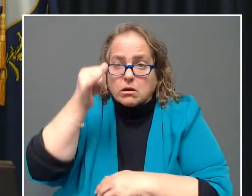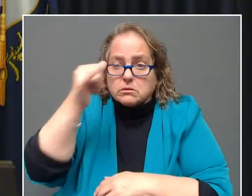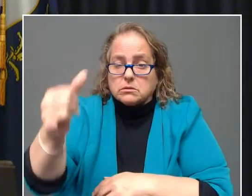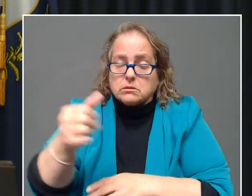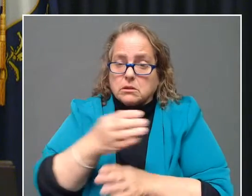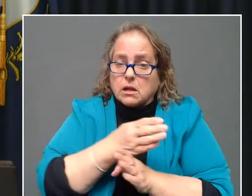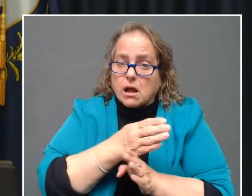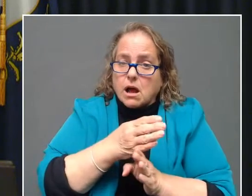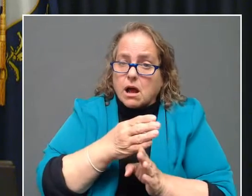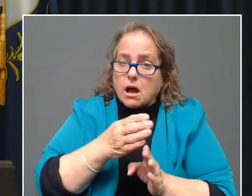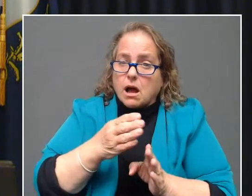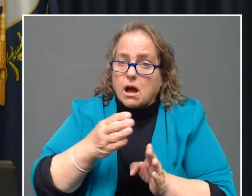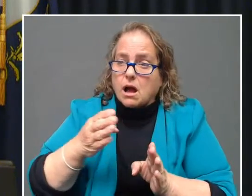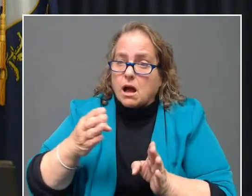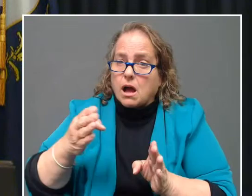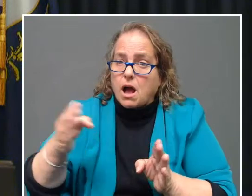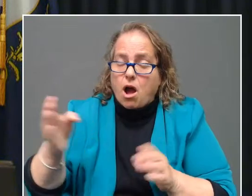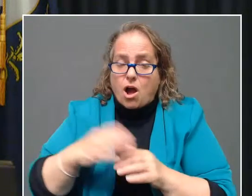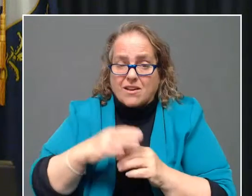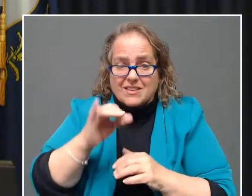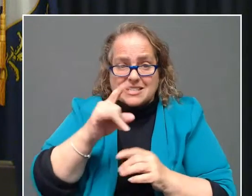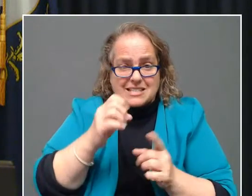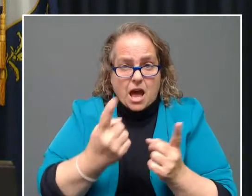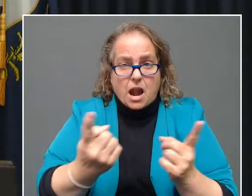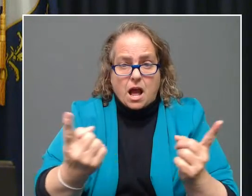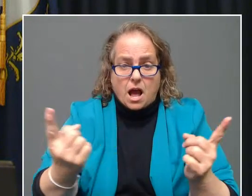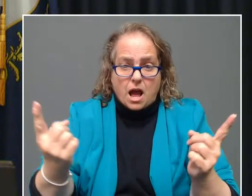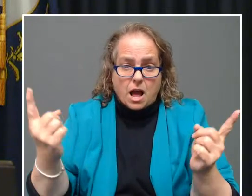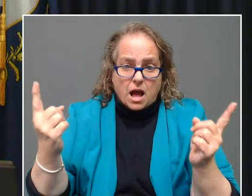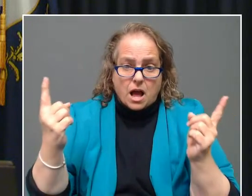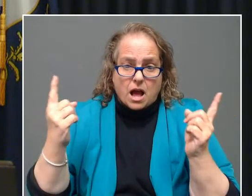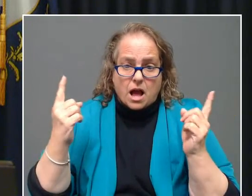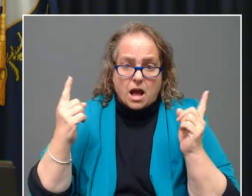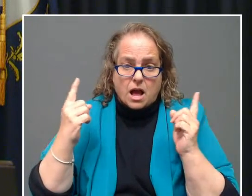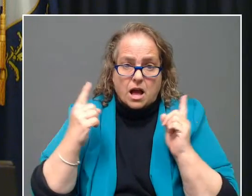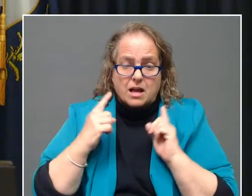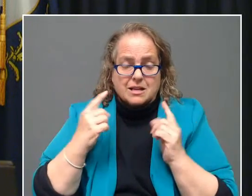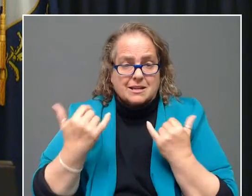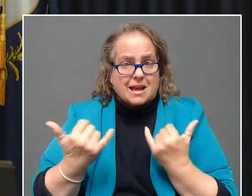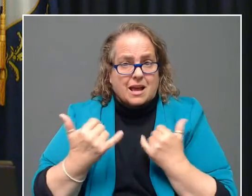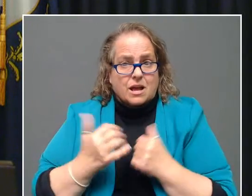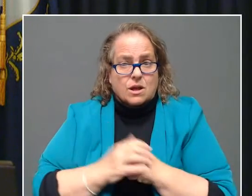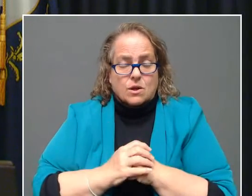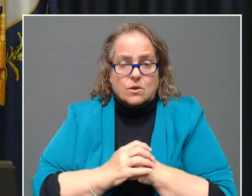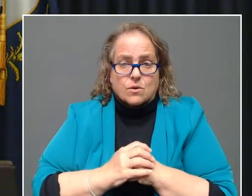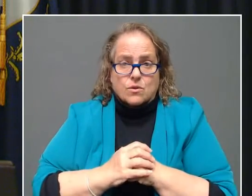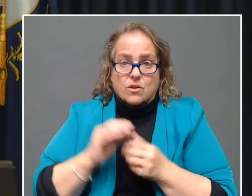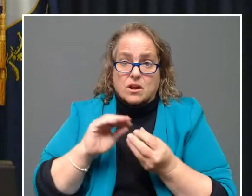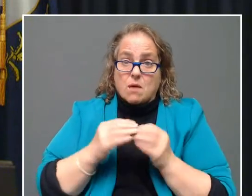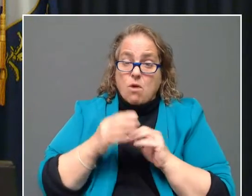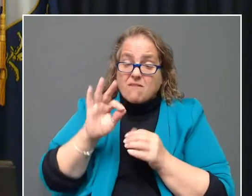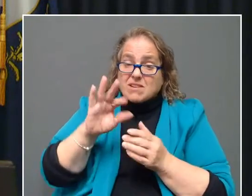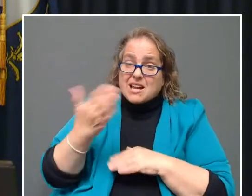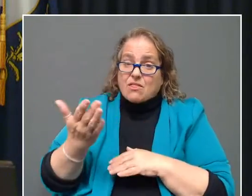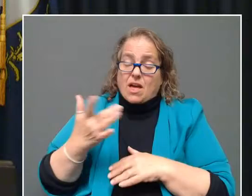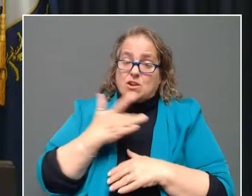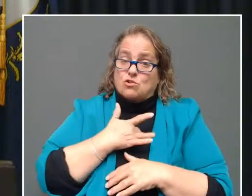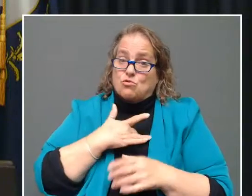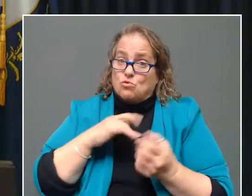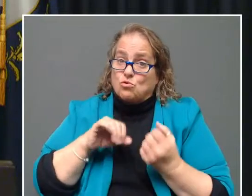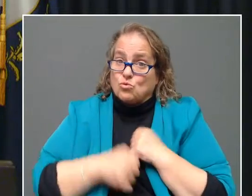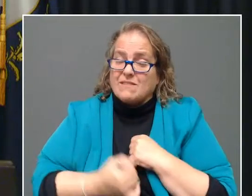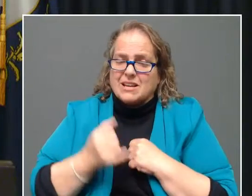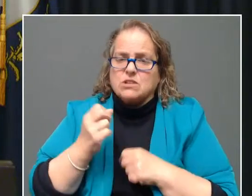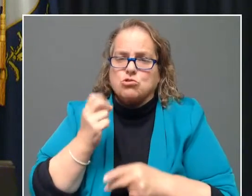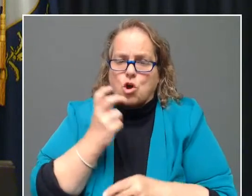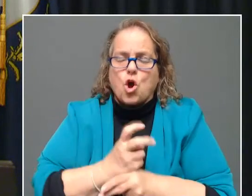standing on either side. And the amount of death and grief is hard to